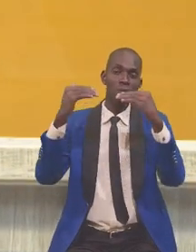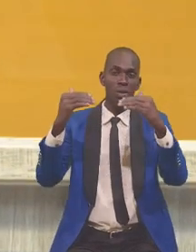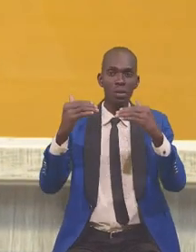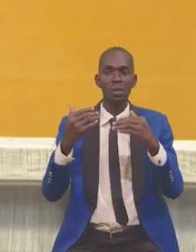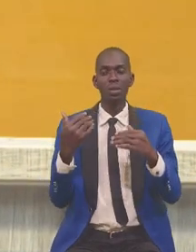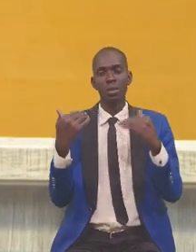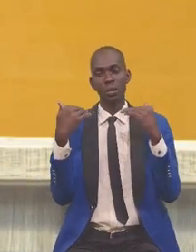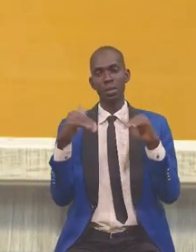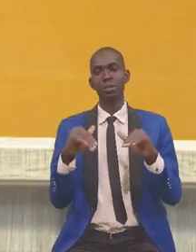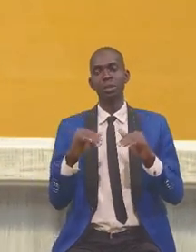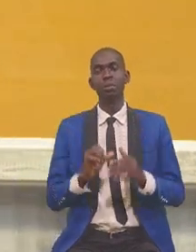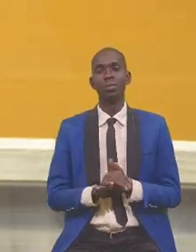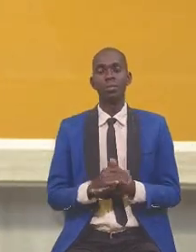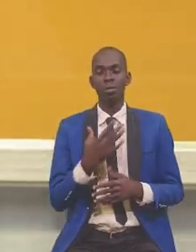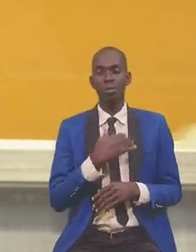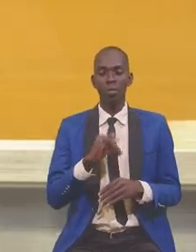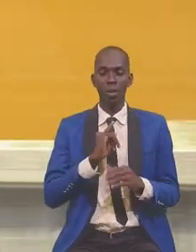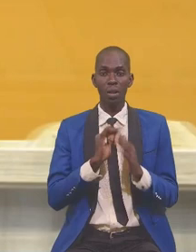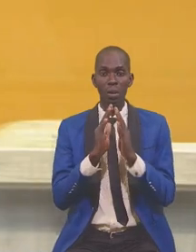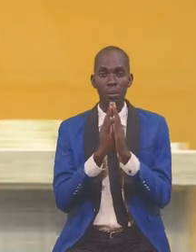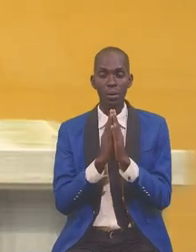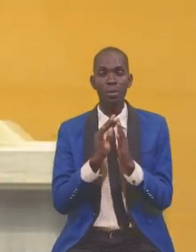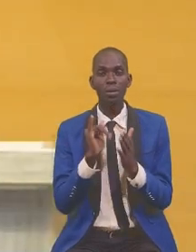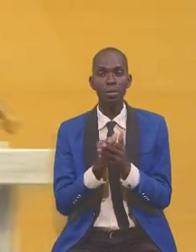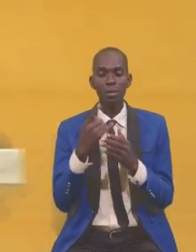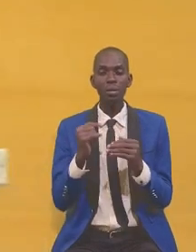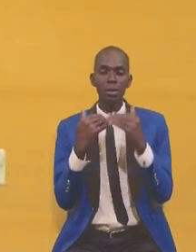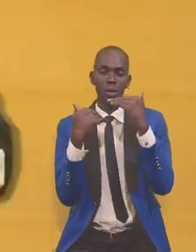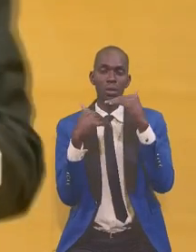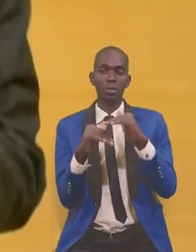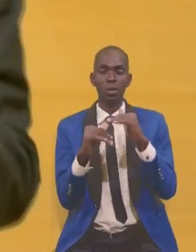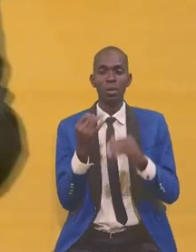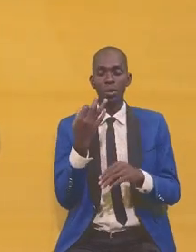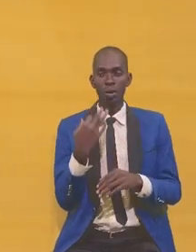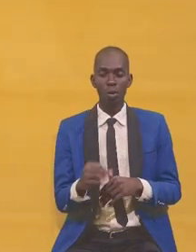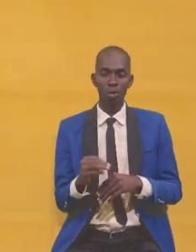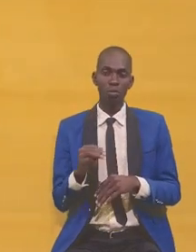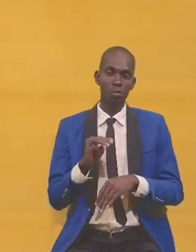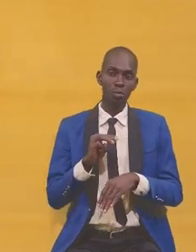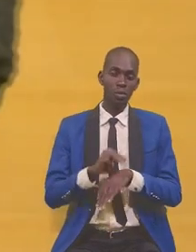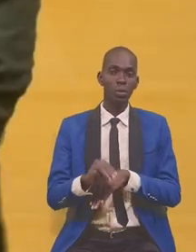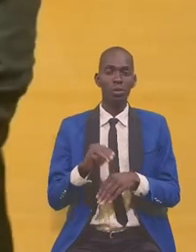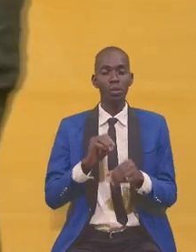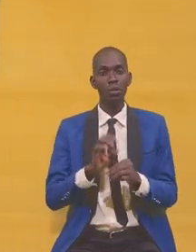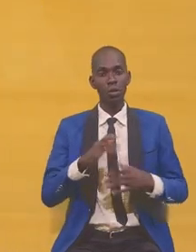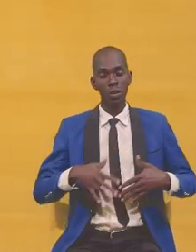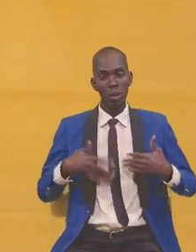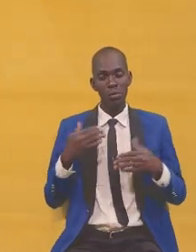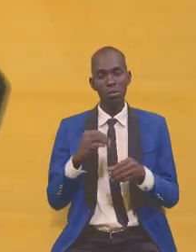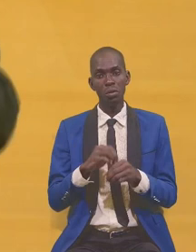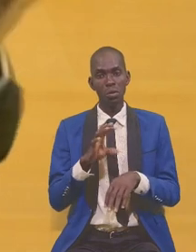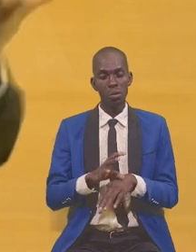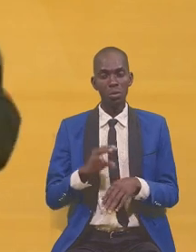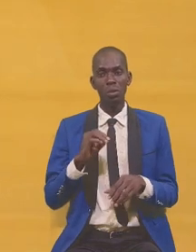expanding limits. And I pray the limits of ministry in your life, in your church, in your ministry will